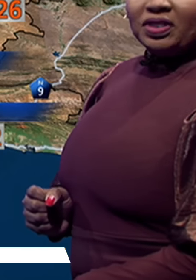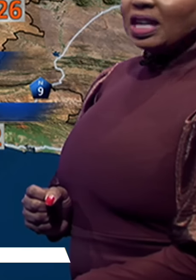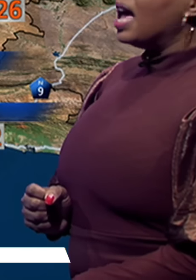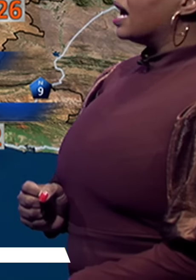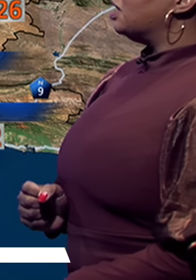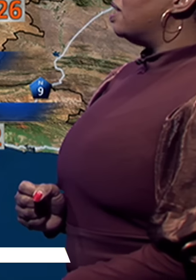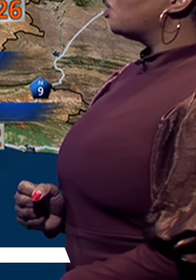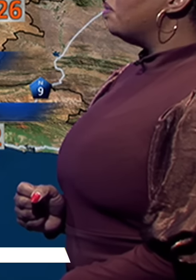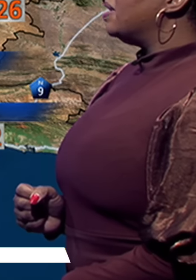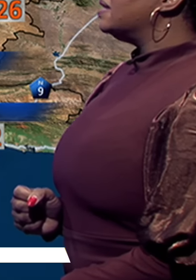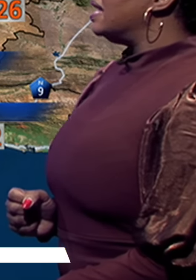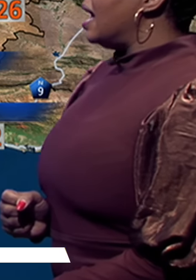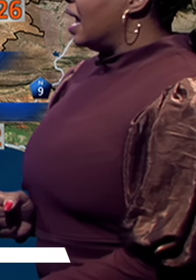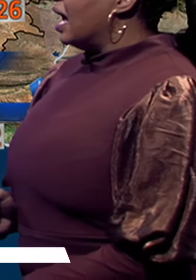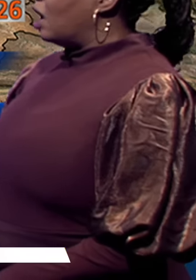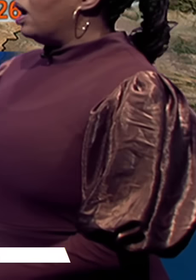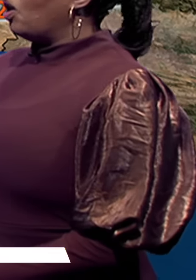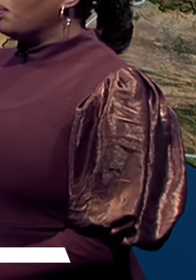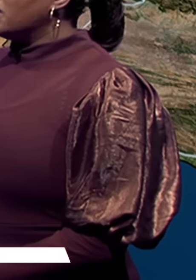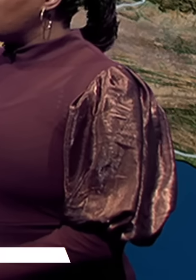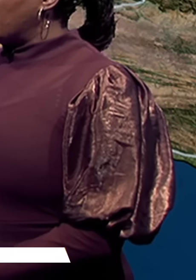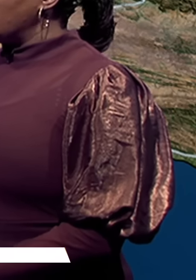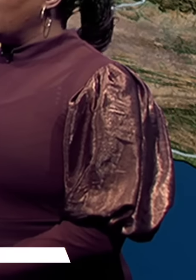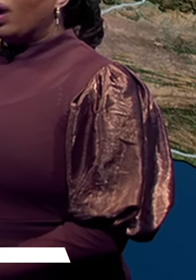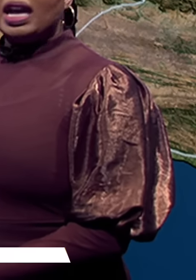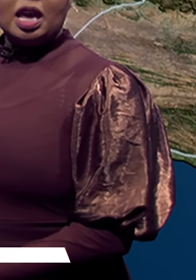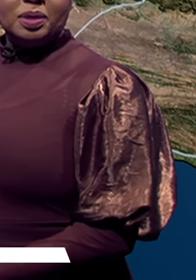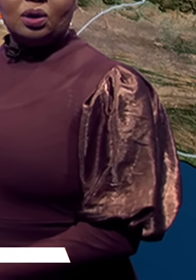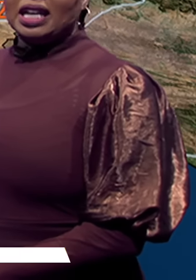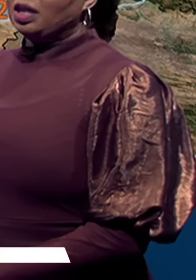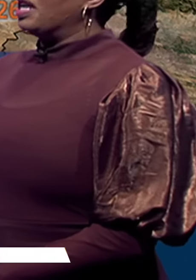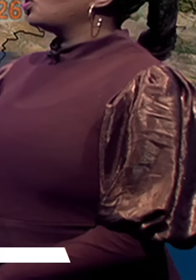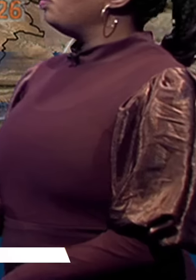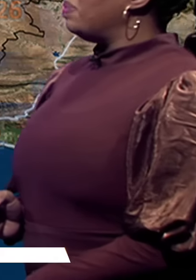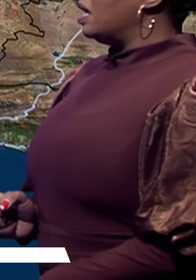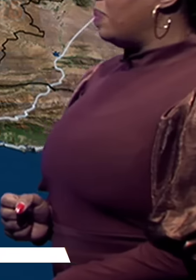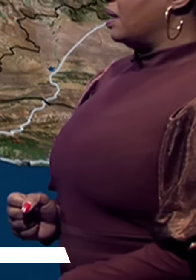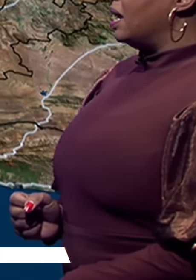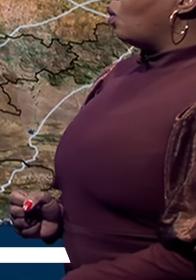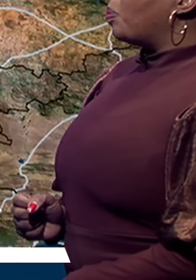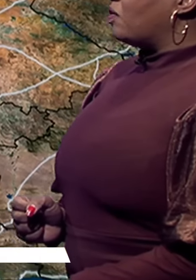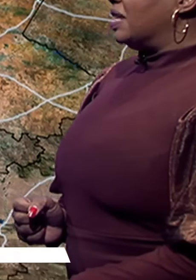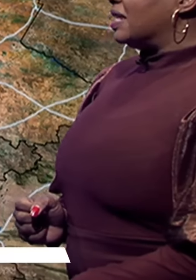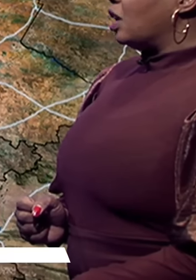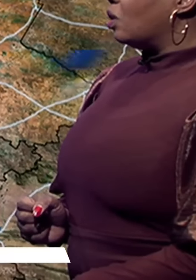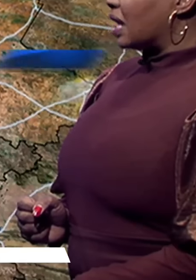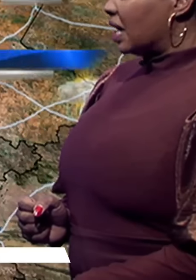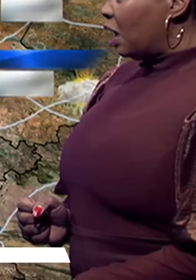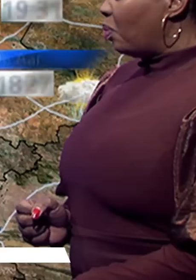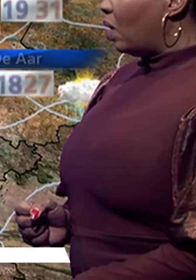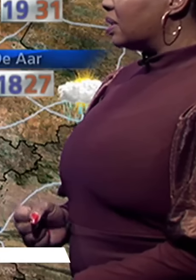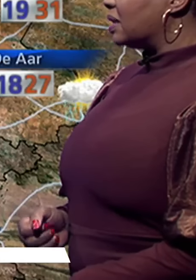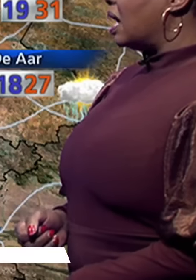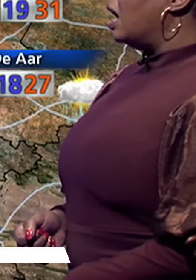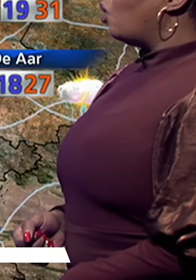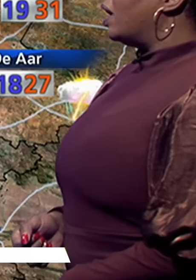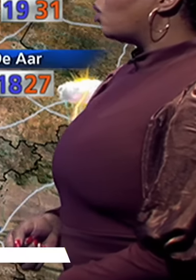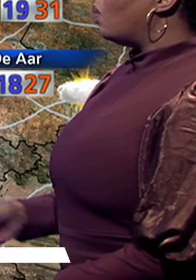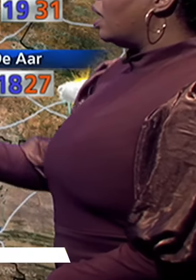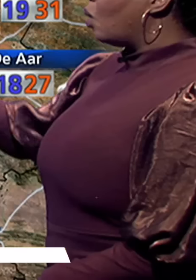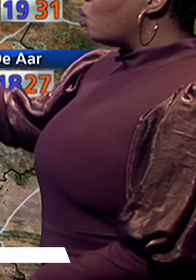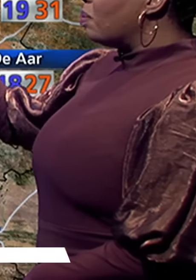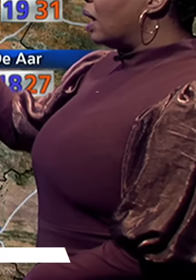go tlabe fiša ka tše 26 re lebelela gona Mossel Bay le gona Cape Town ka tše 22 go provinceng ya Northern Cape go la go SASA